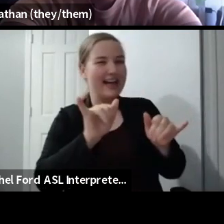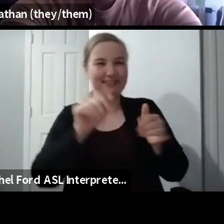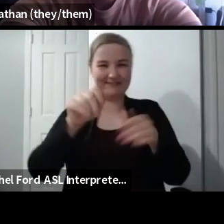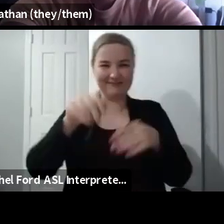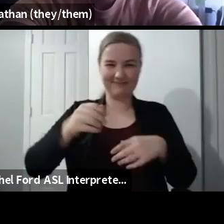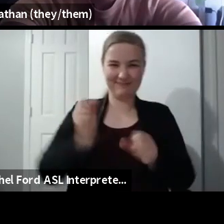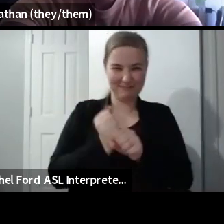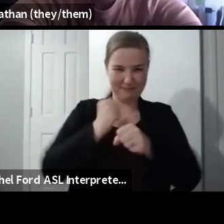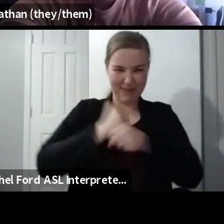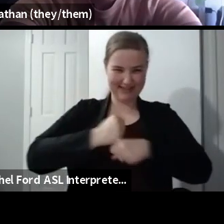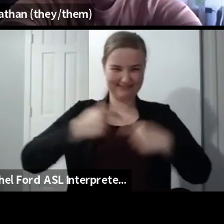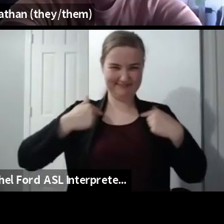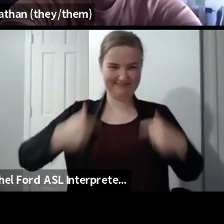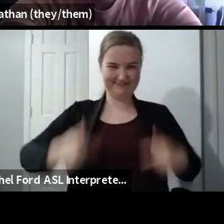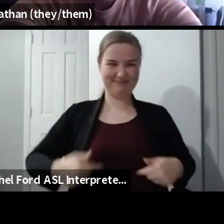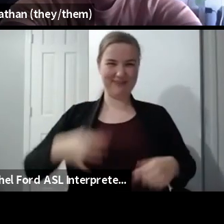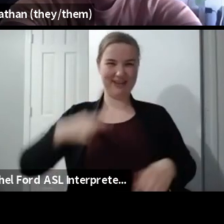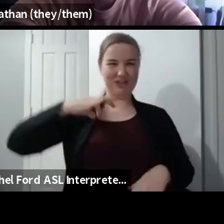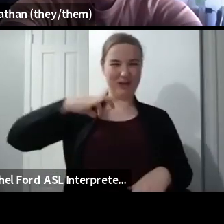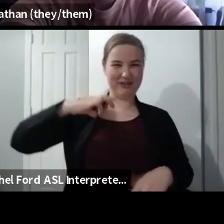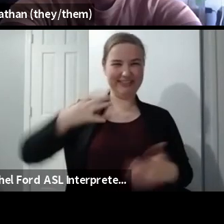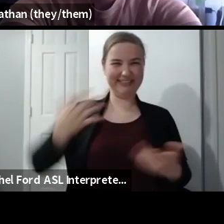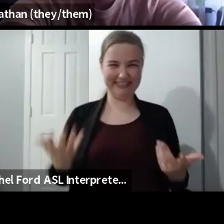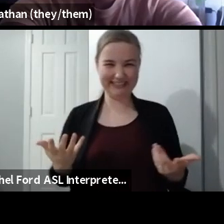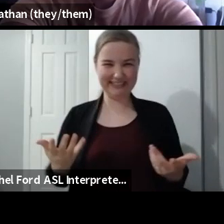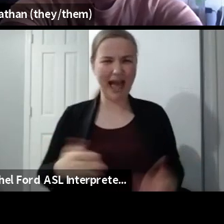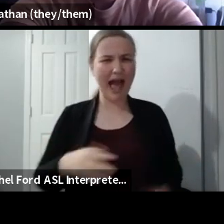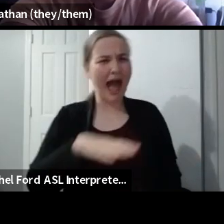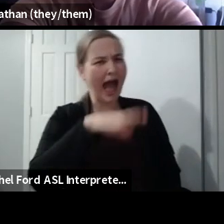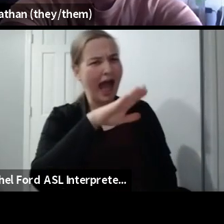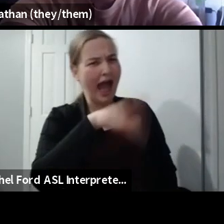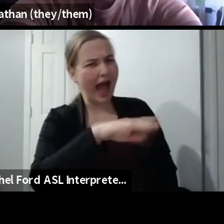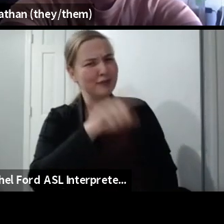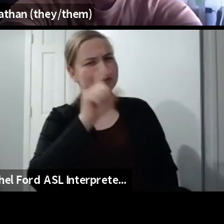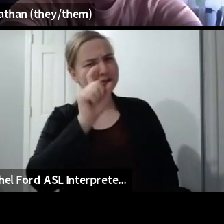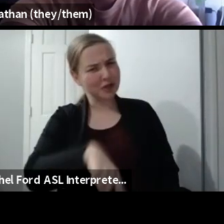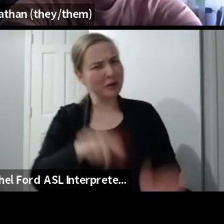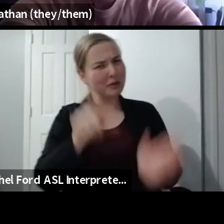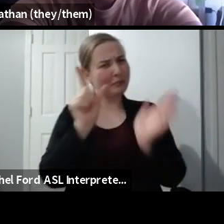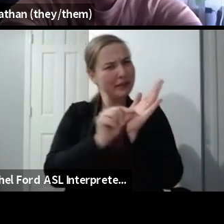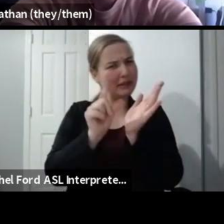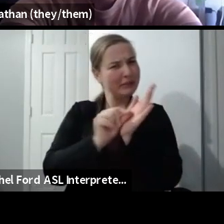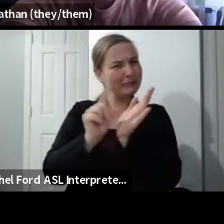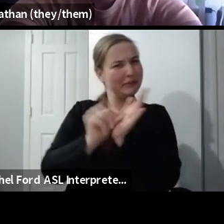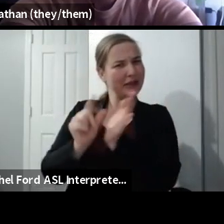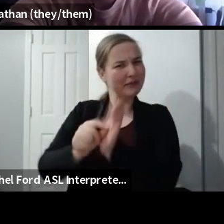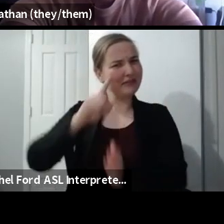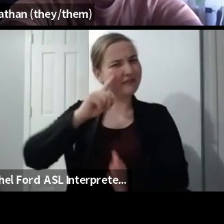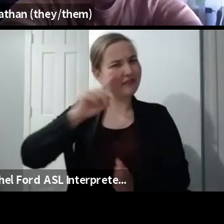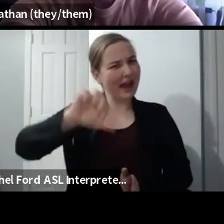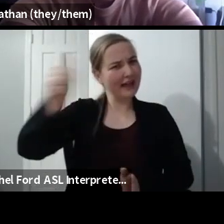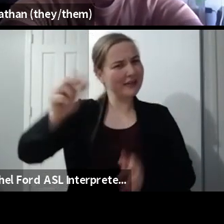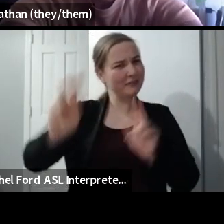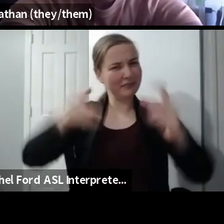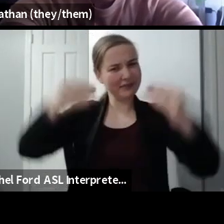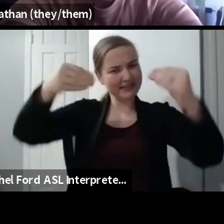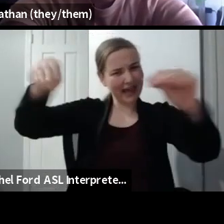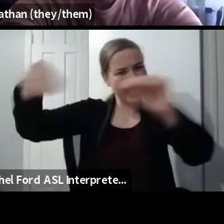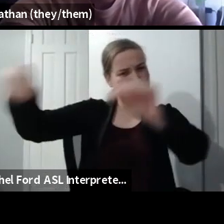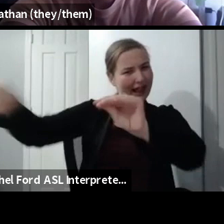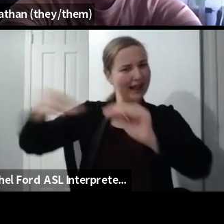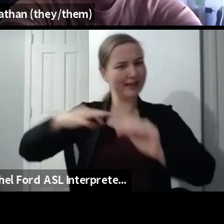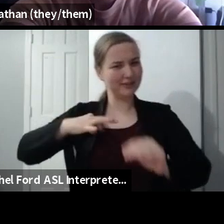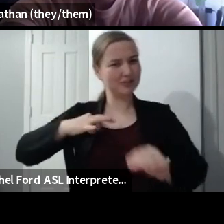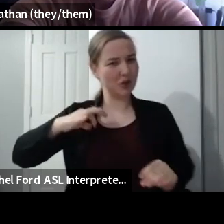day. You should make money from that. Come on. I thought about that. I was like, it's funny because I actually forgot